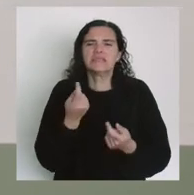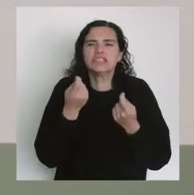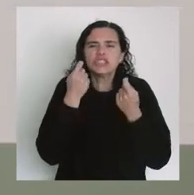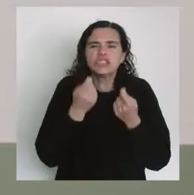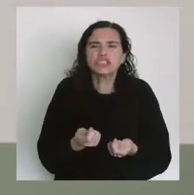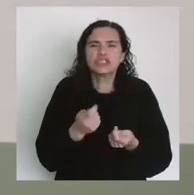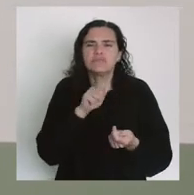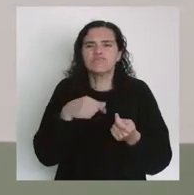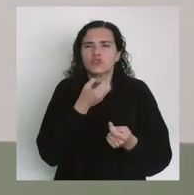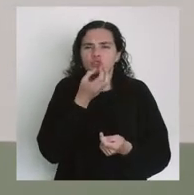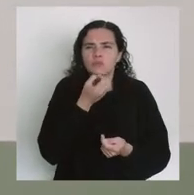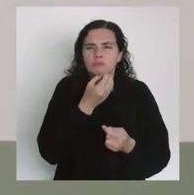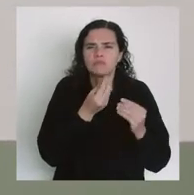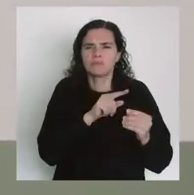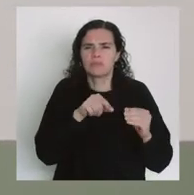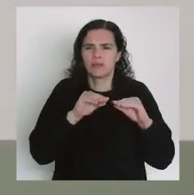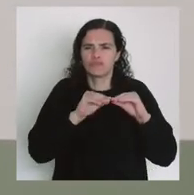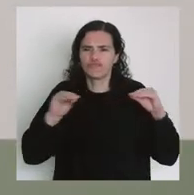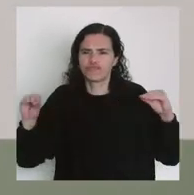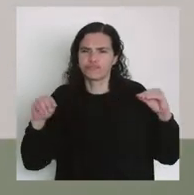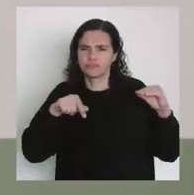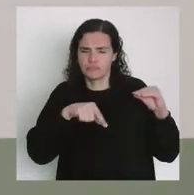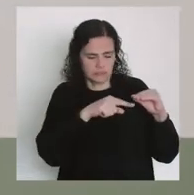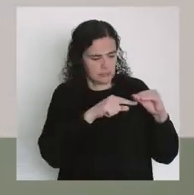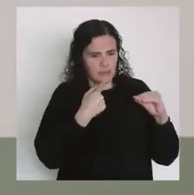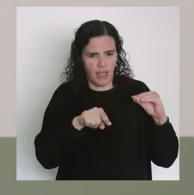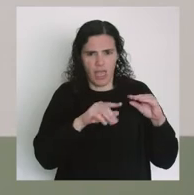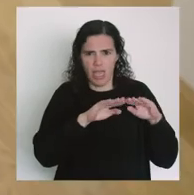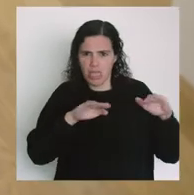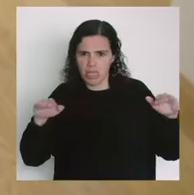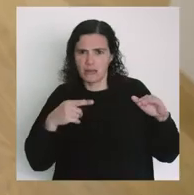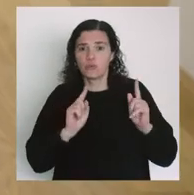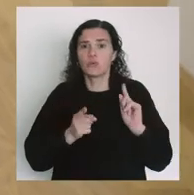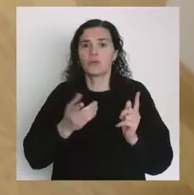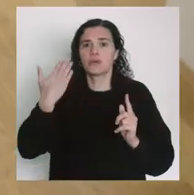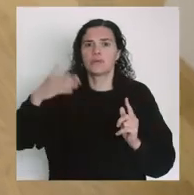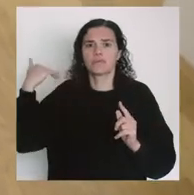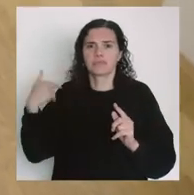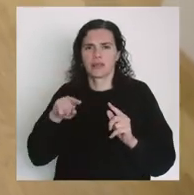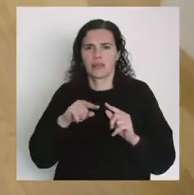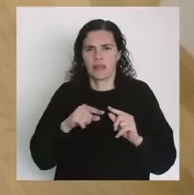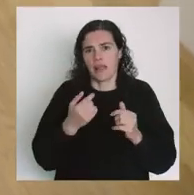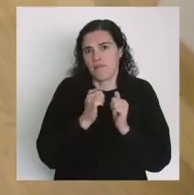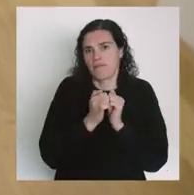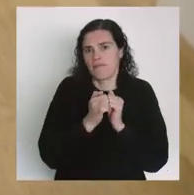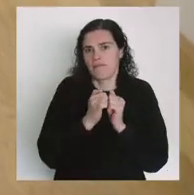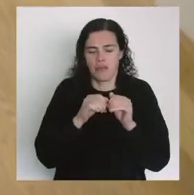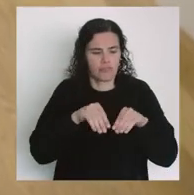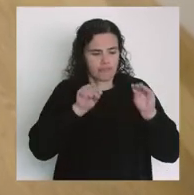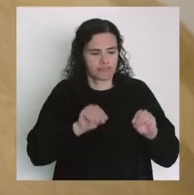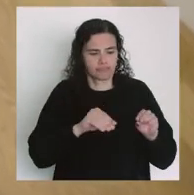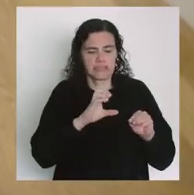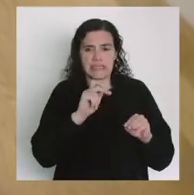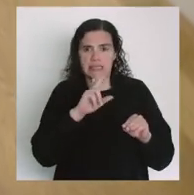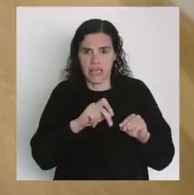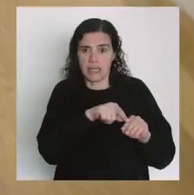almost the explanation. It's an horizontal sculpture where you see what used to be a sheet of wax, because